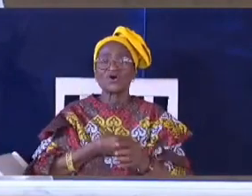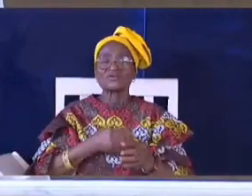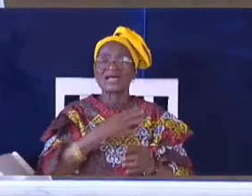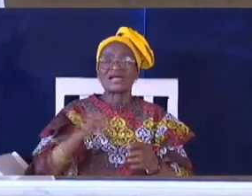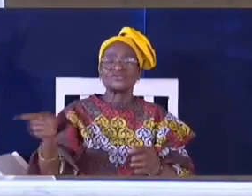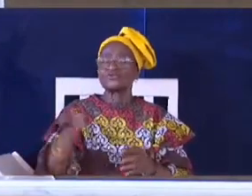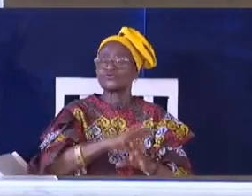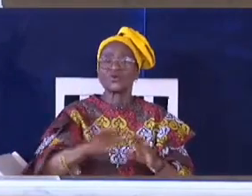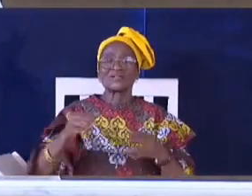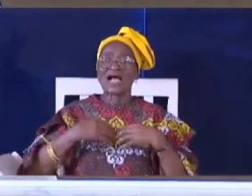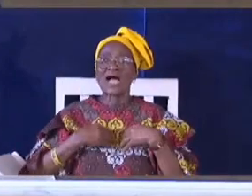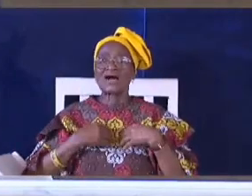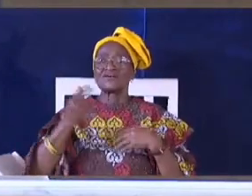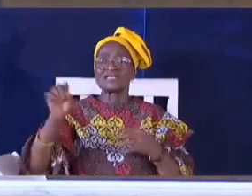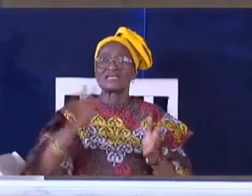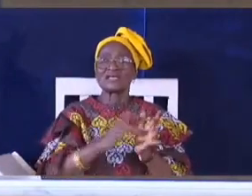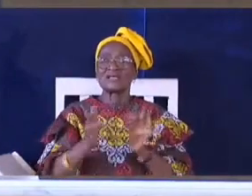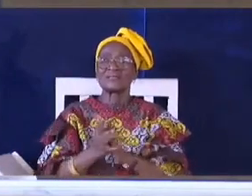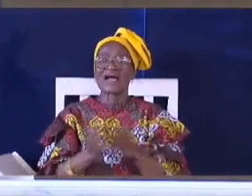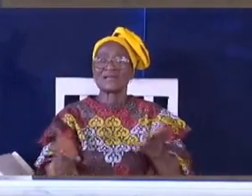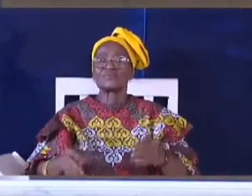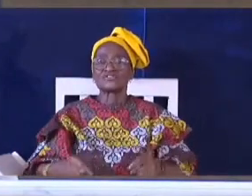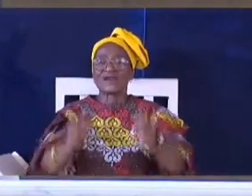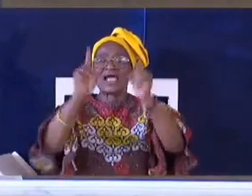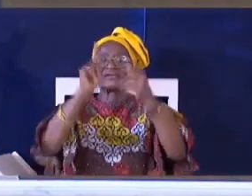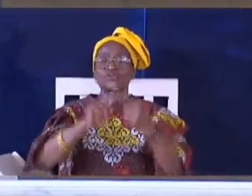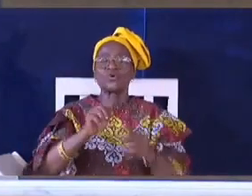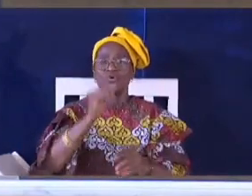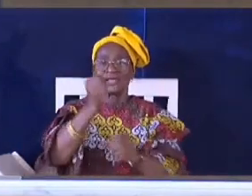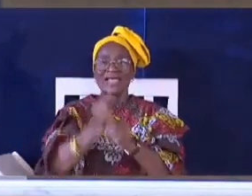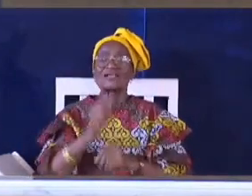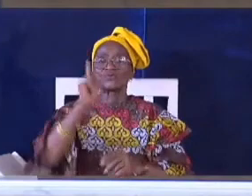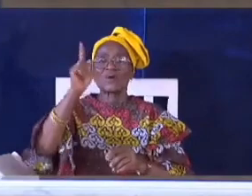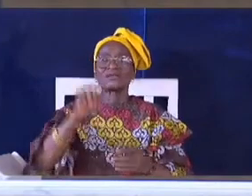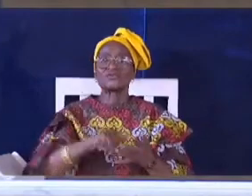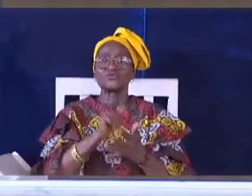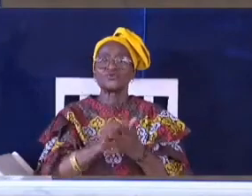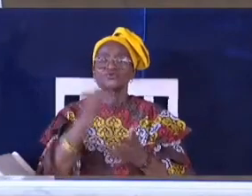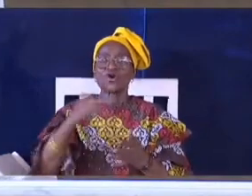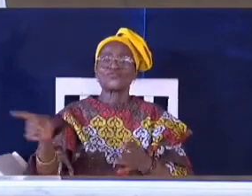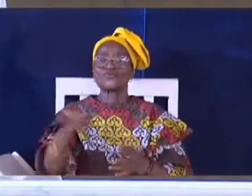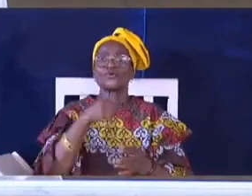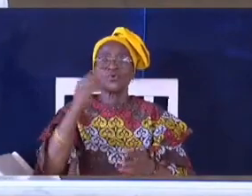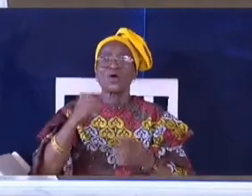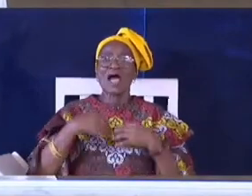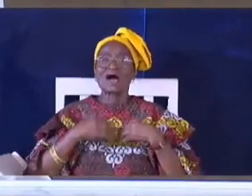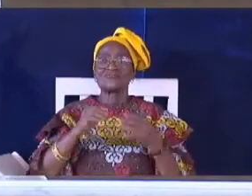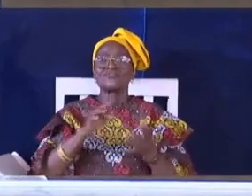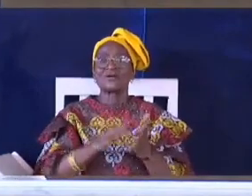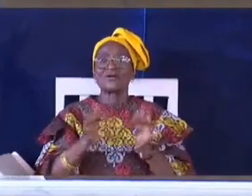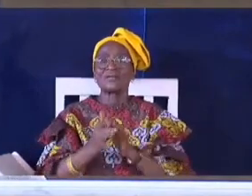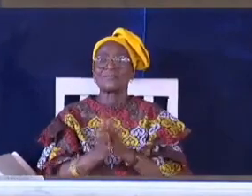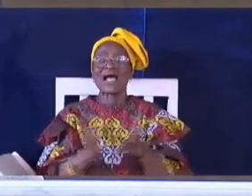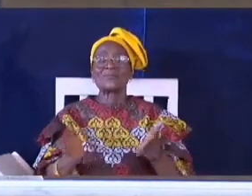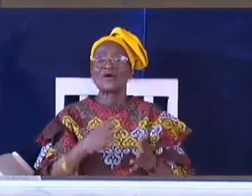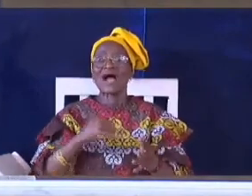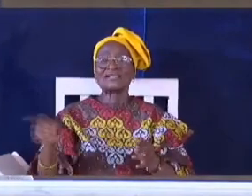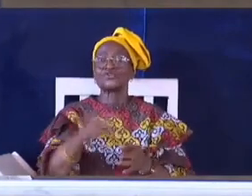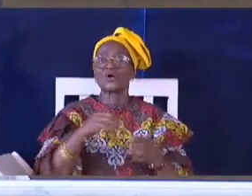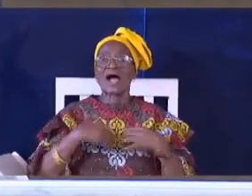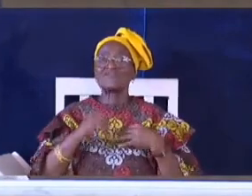Bible, try and get one. And those of you who have Bibles and you have not been reading it, begin to